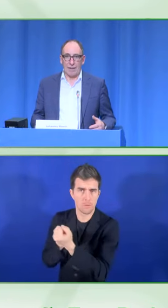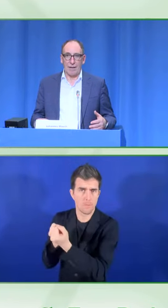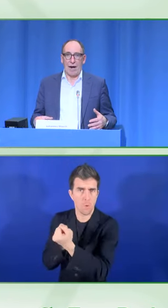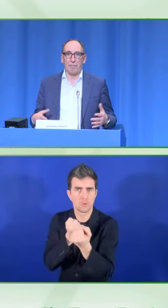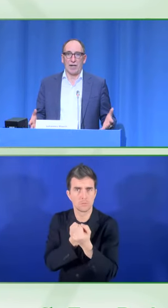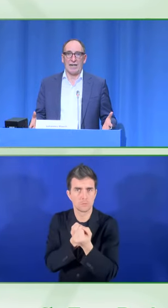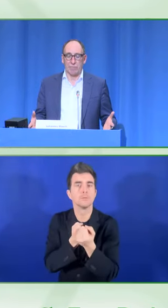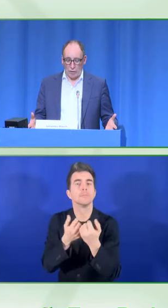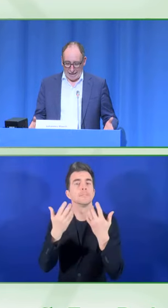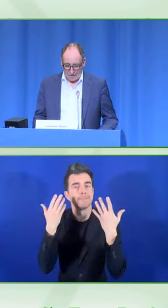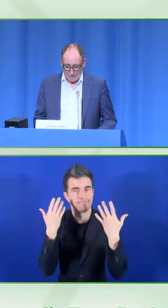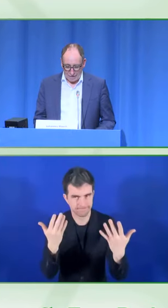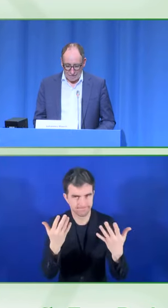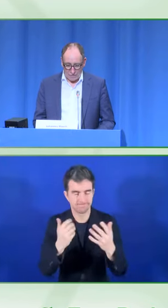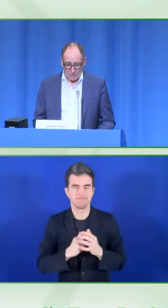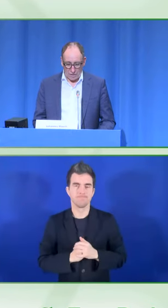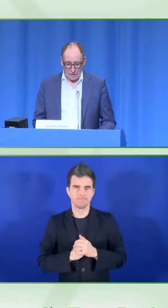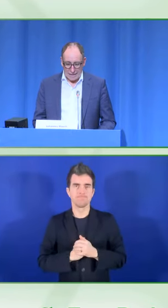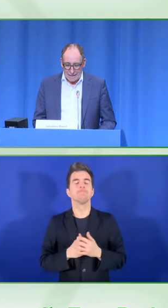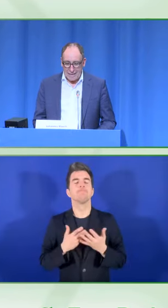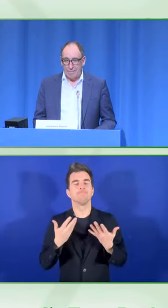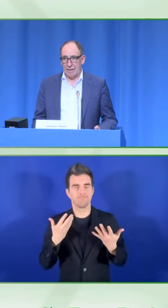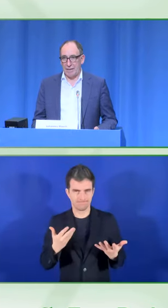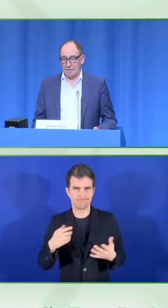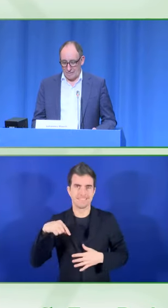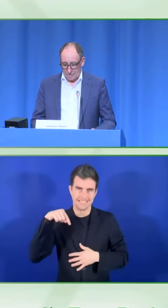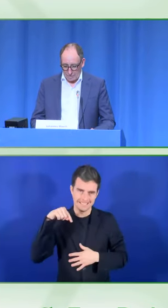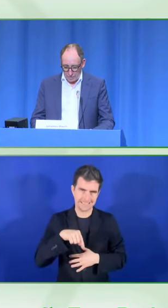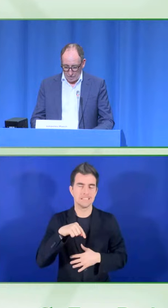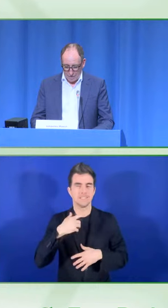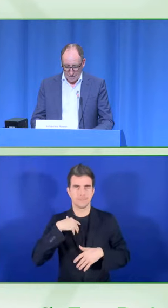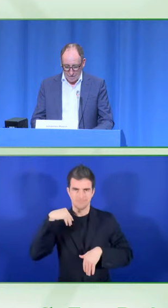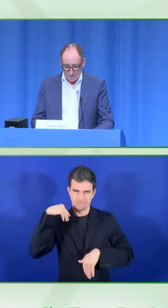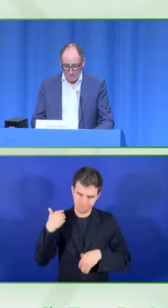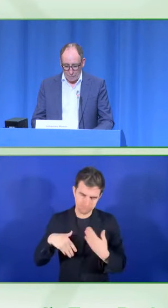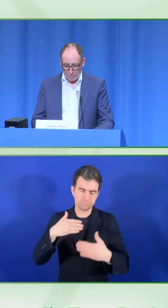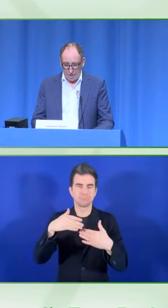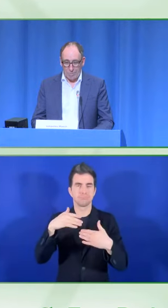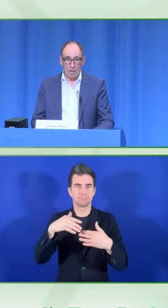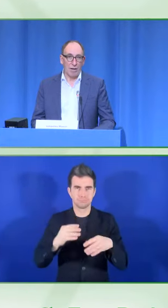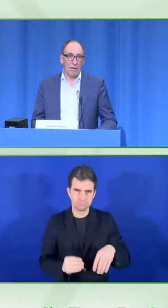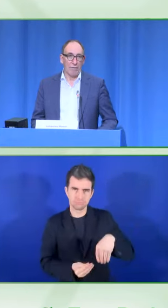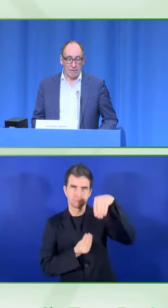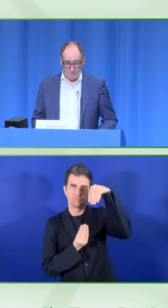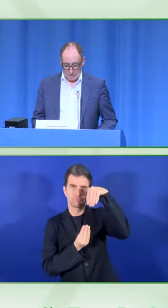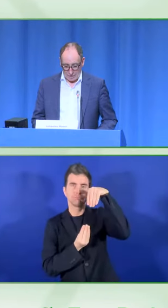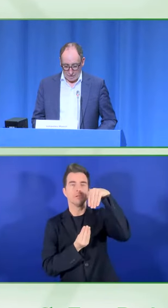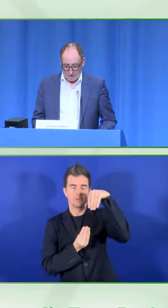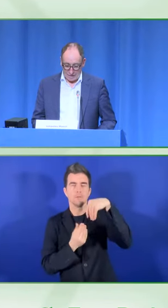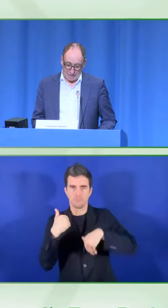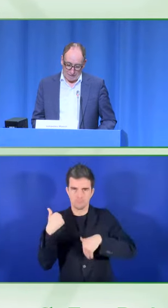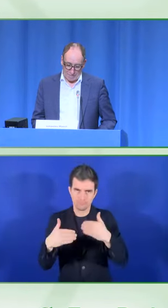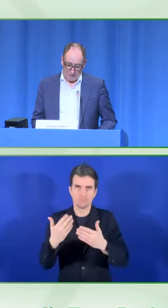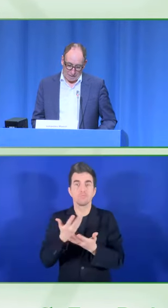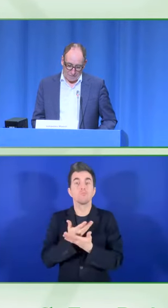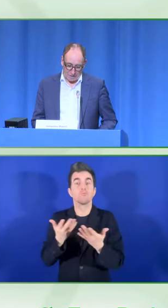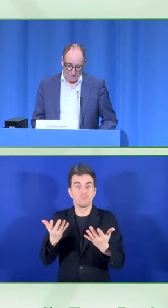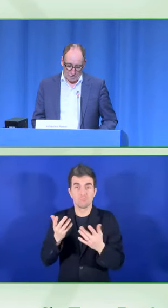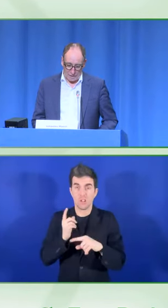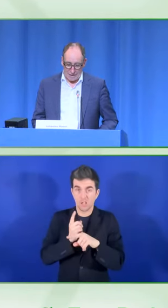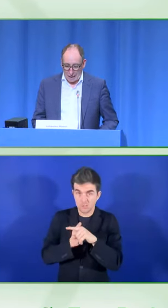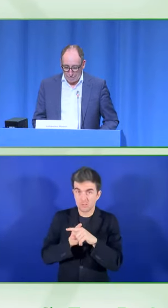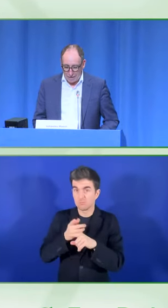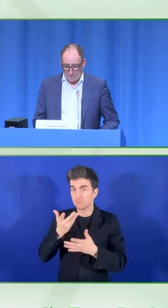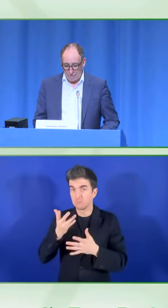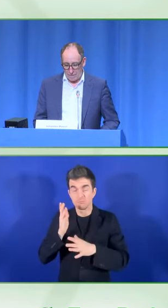an umbrella brand for a need-based support system for people with disabilities, particularly